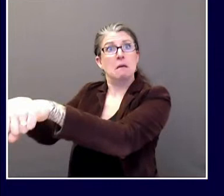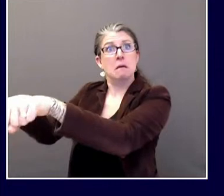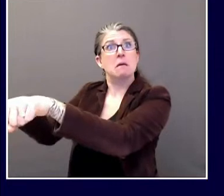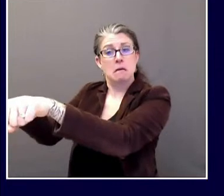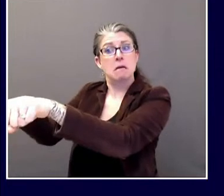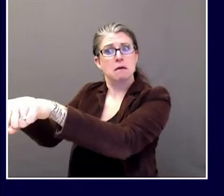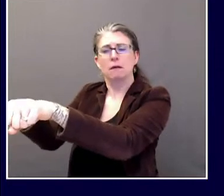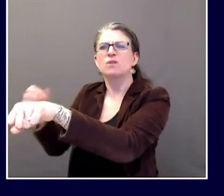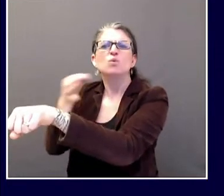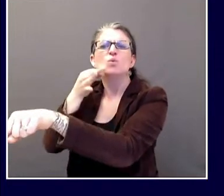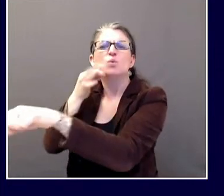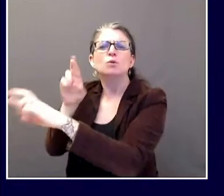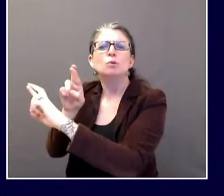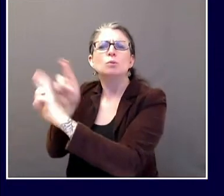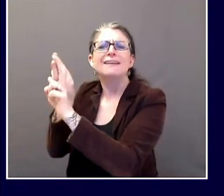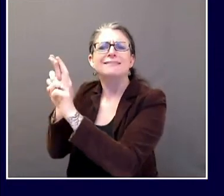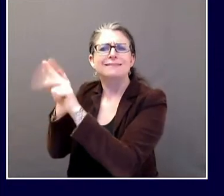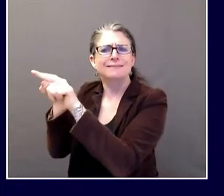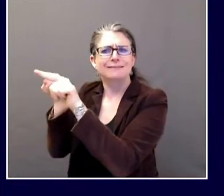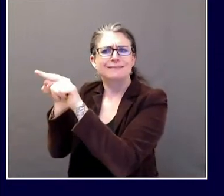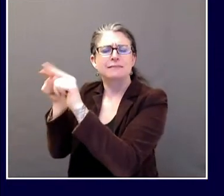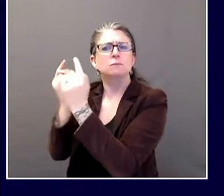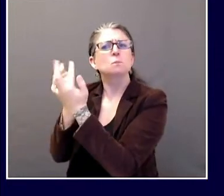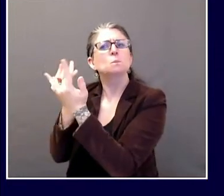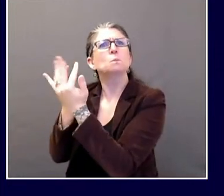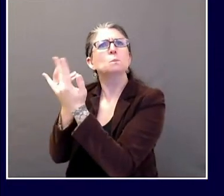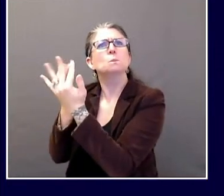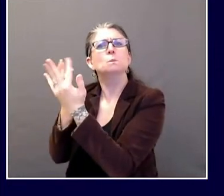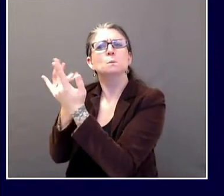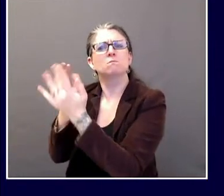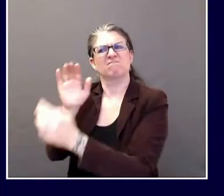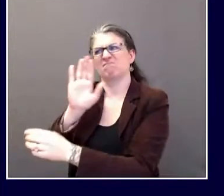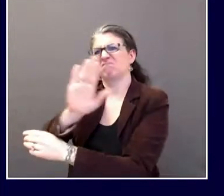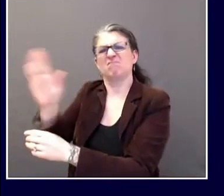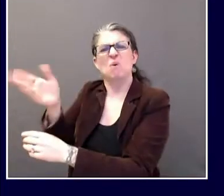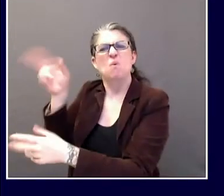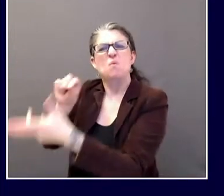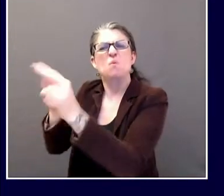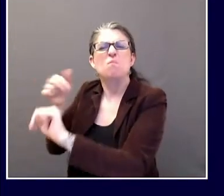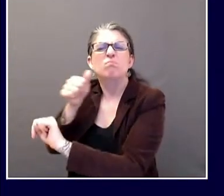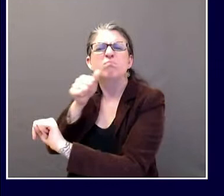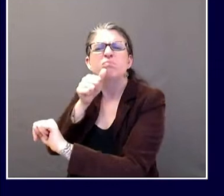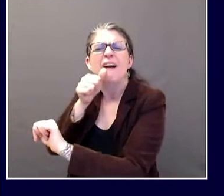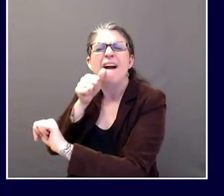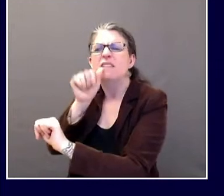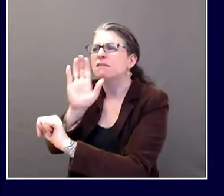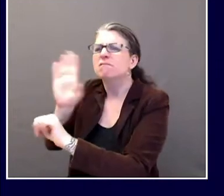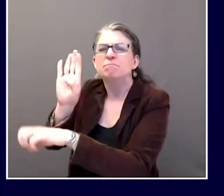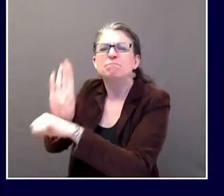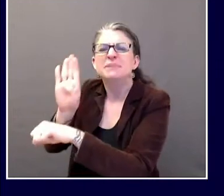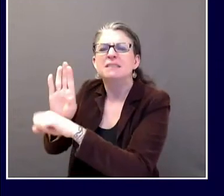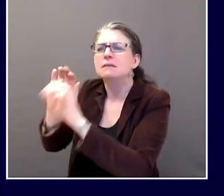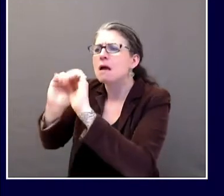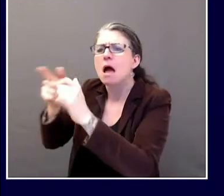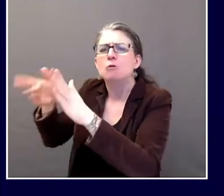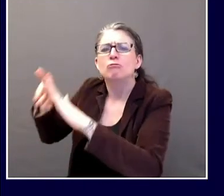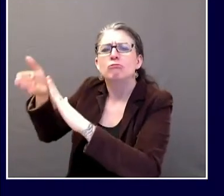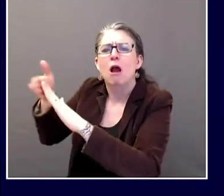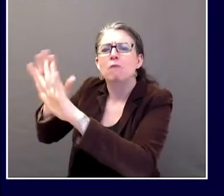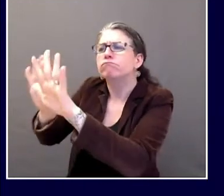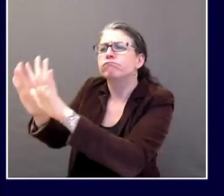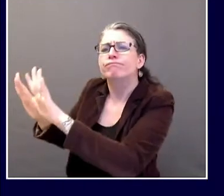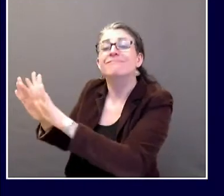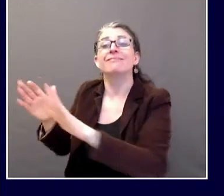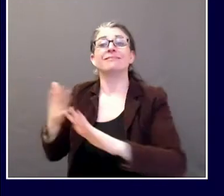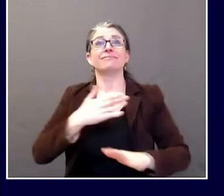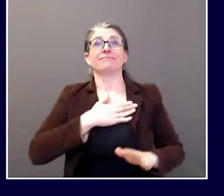on a statewide platform. That platform is being built right now so that once it's live, everyone across